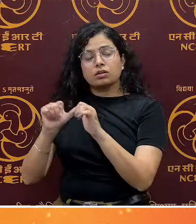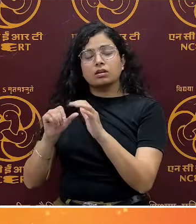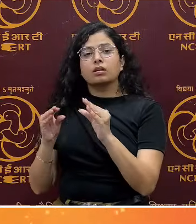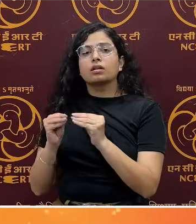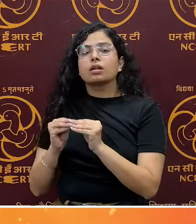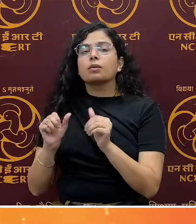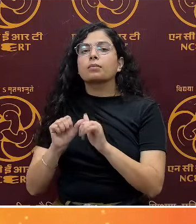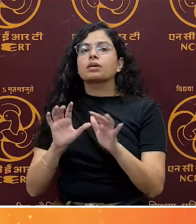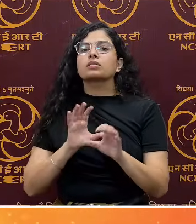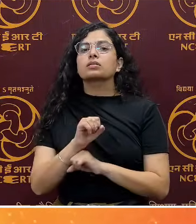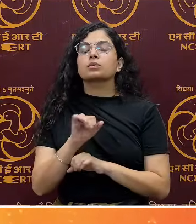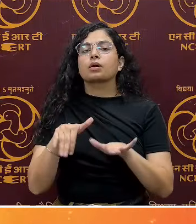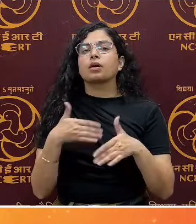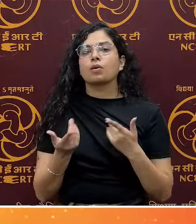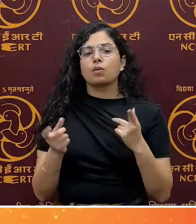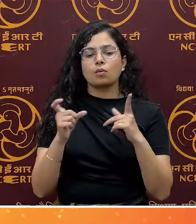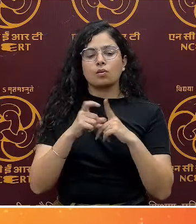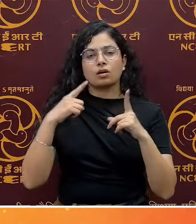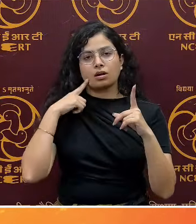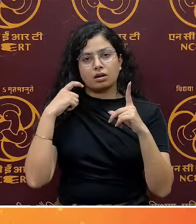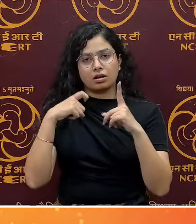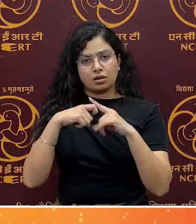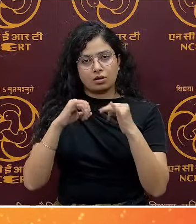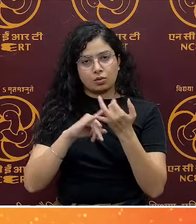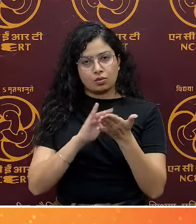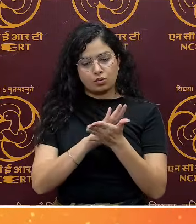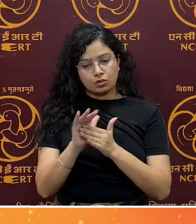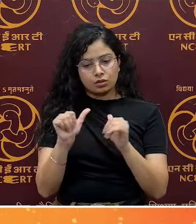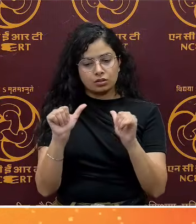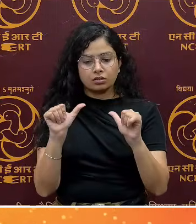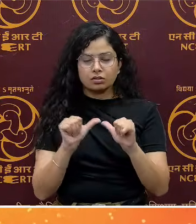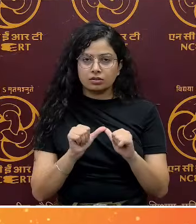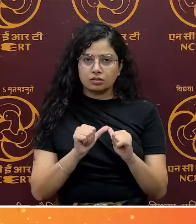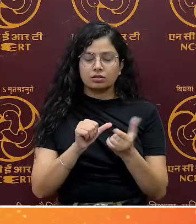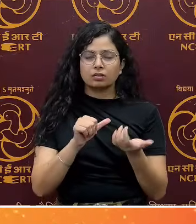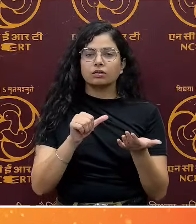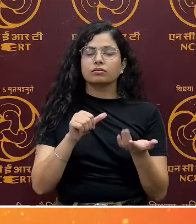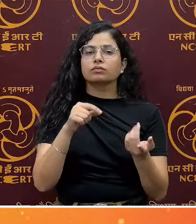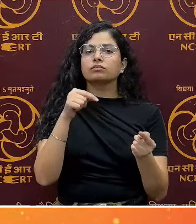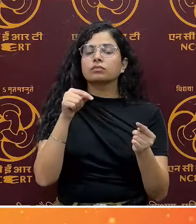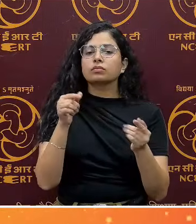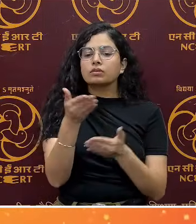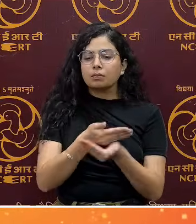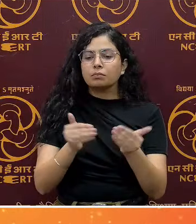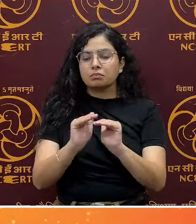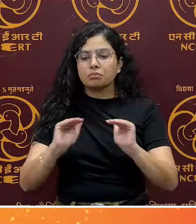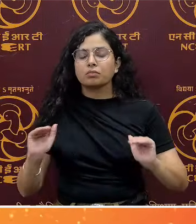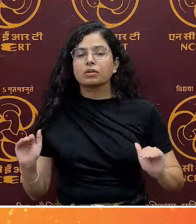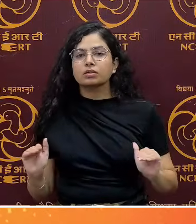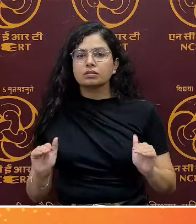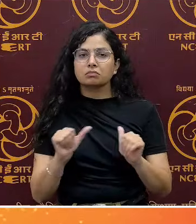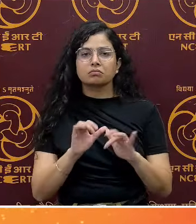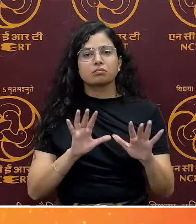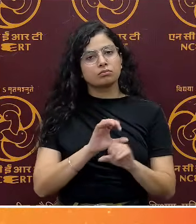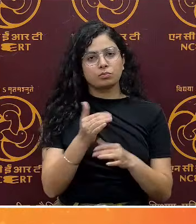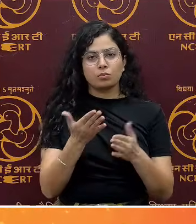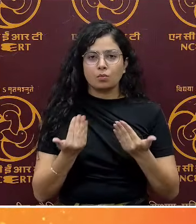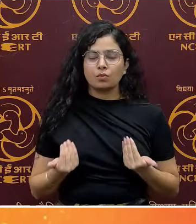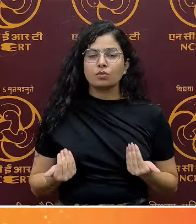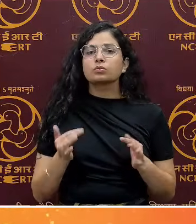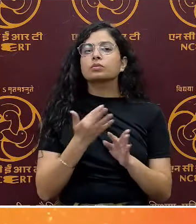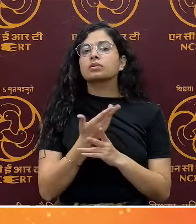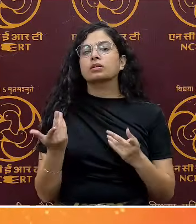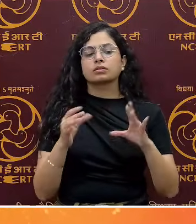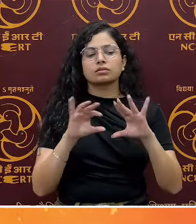on Diksha platform, where from students can access for class 6 to 12 in all subjects.